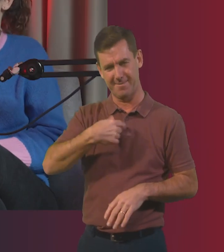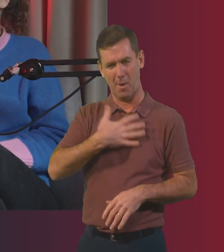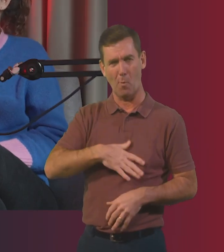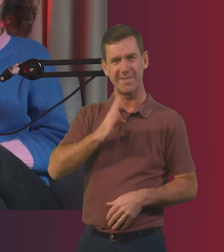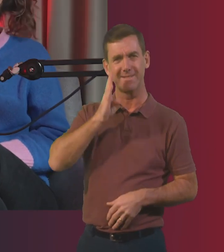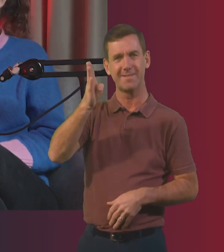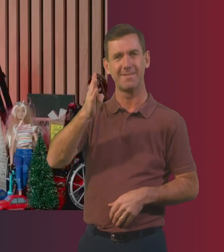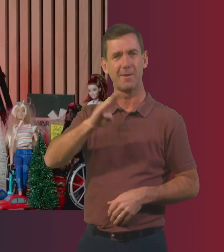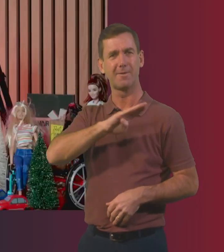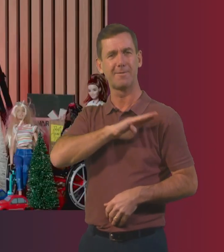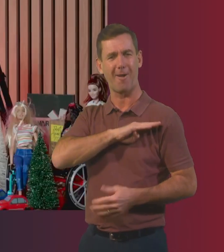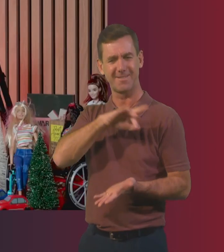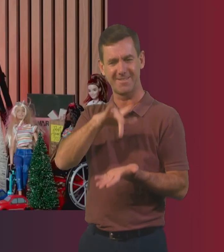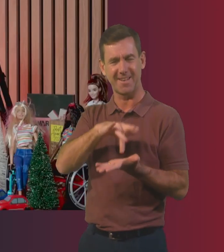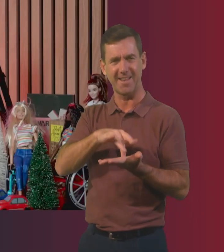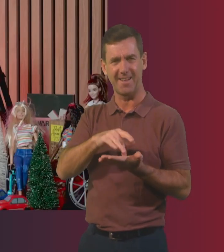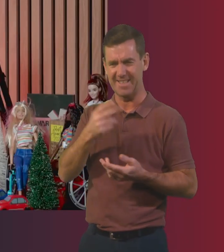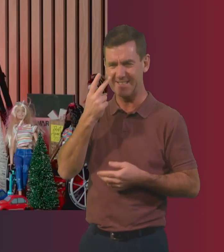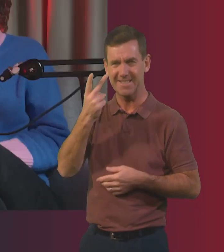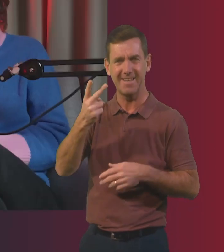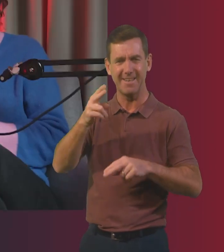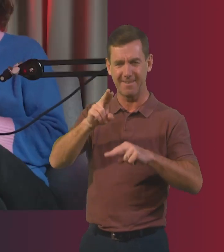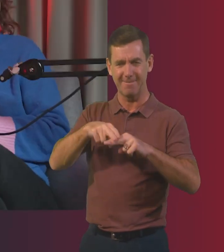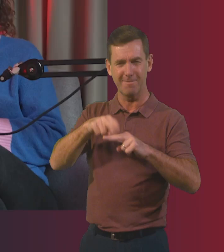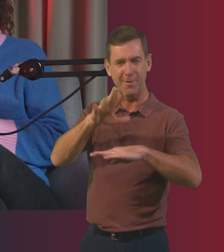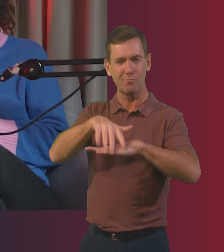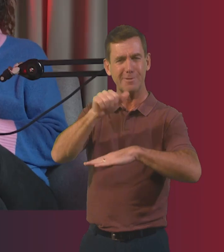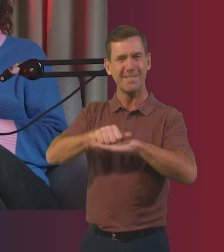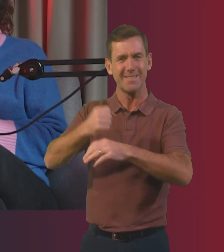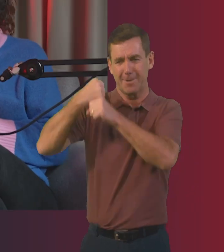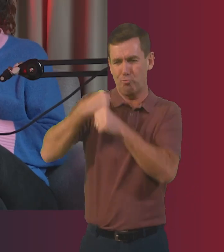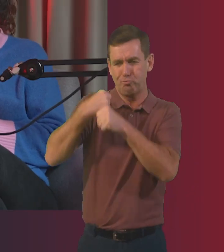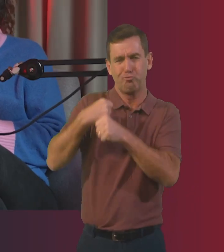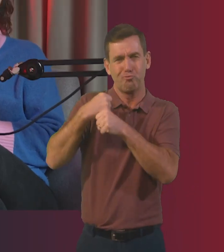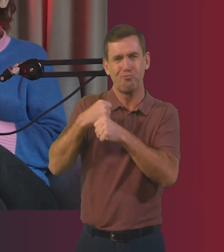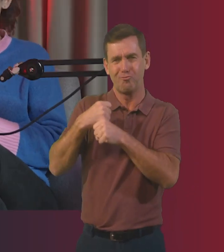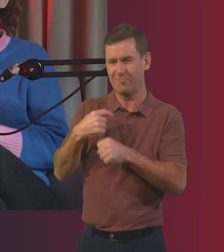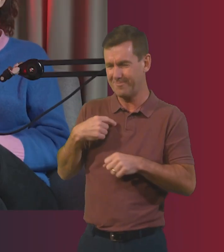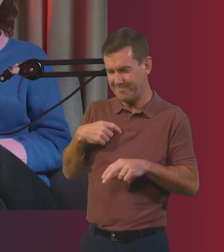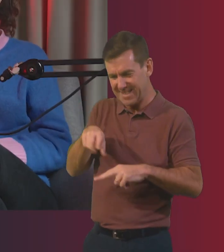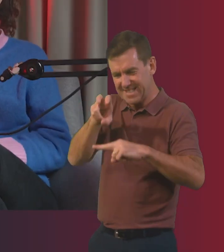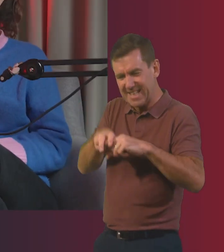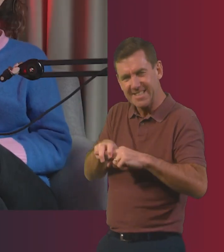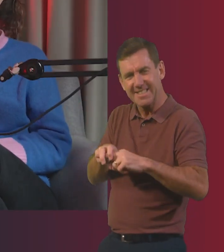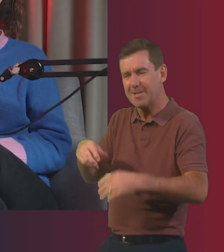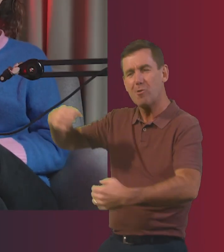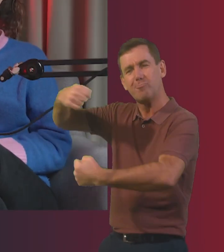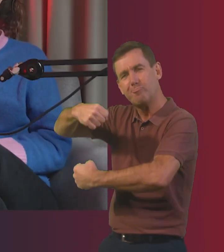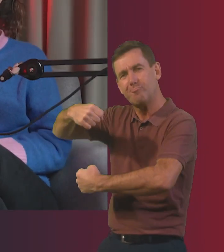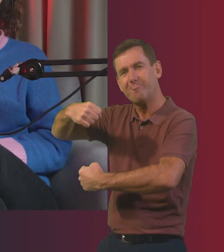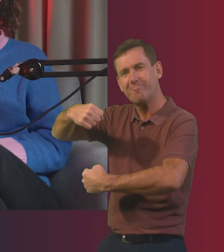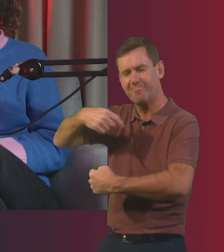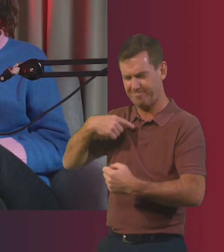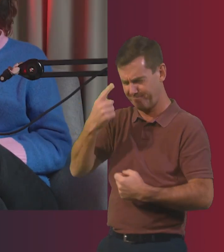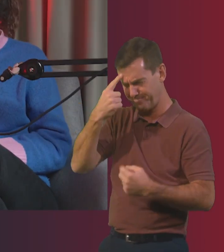go see Father Christmas and pick out a tree. Rotto. I thought, we could get a little photo of Digby on Father Christmas's lap. And then I was